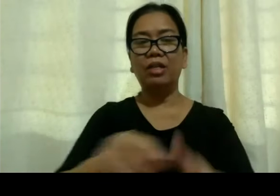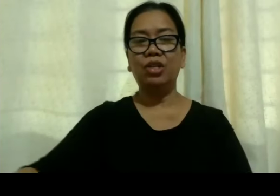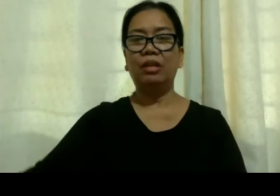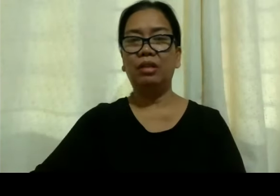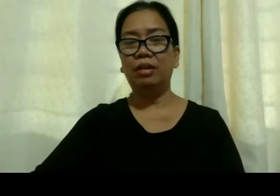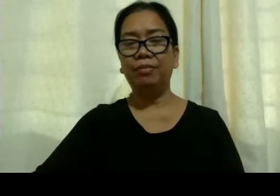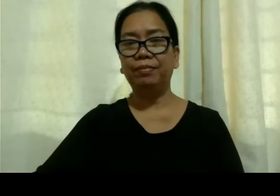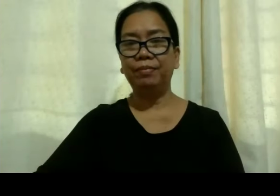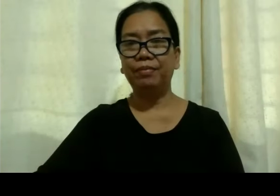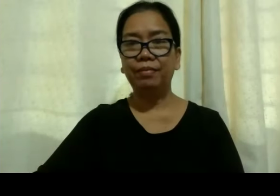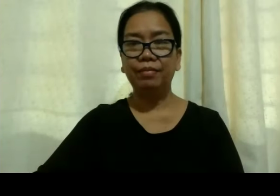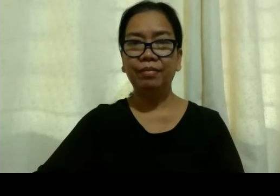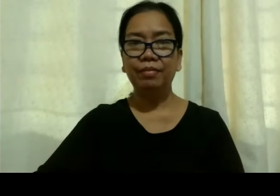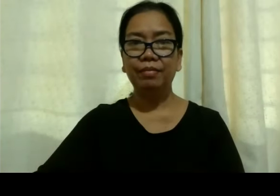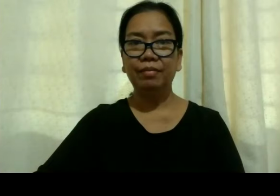attract each other.